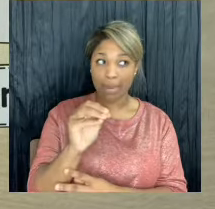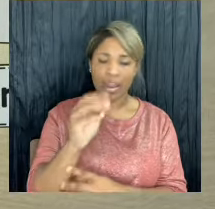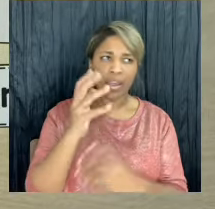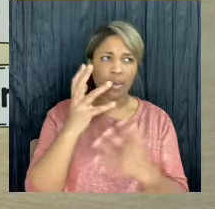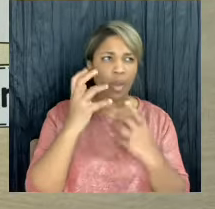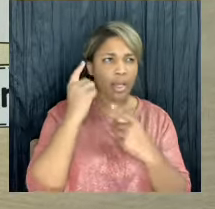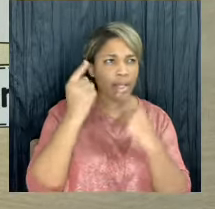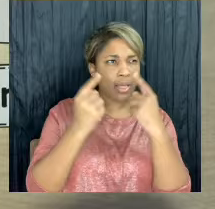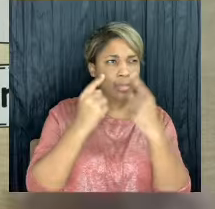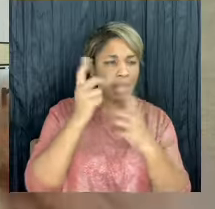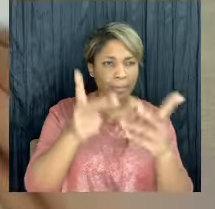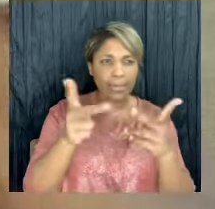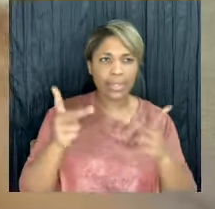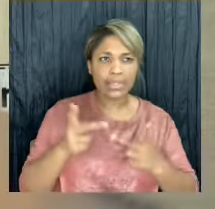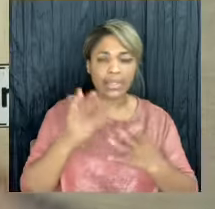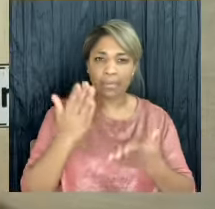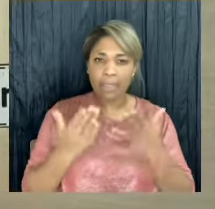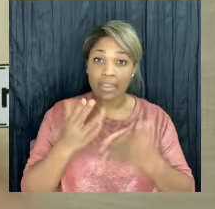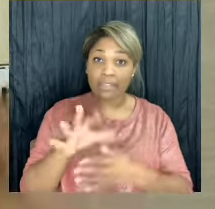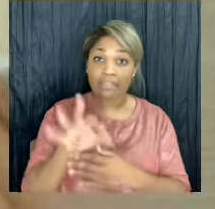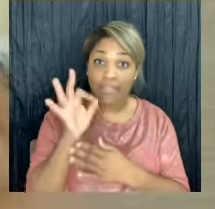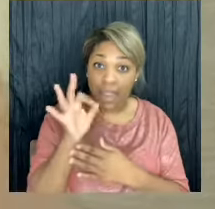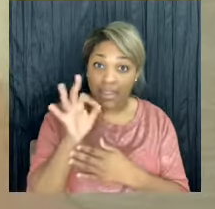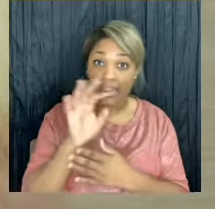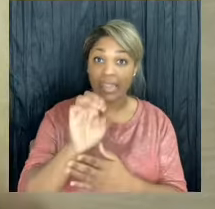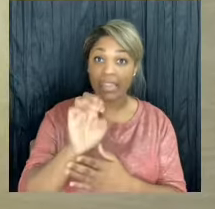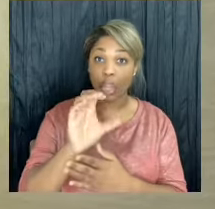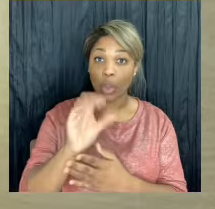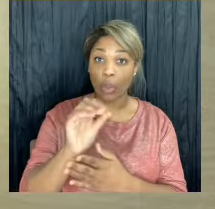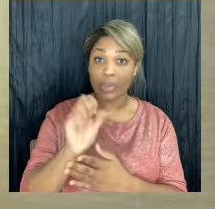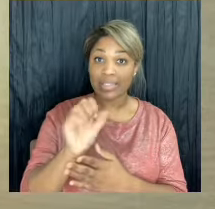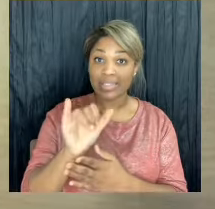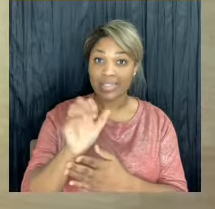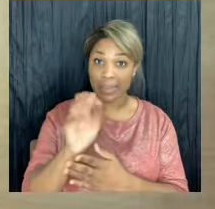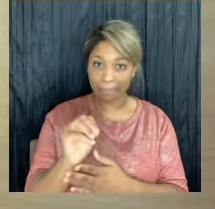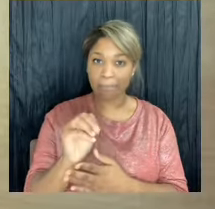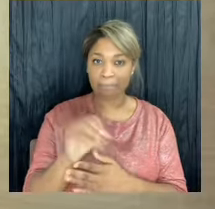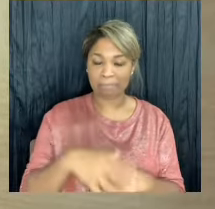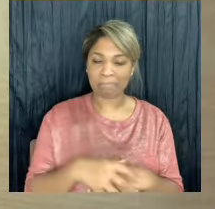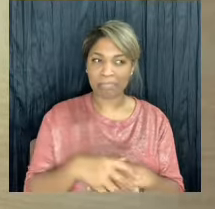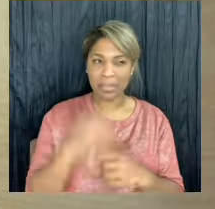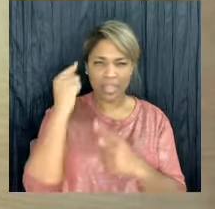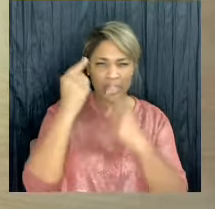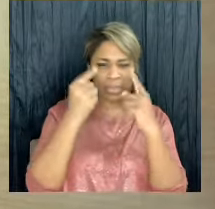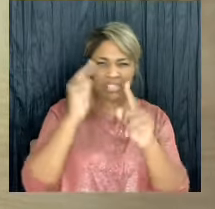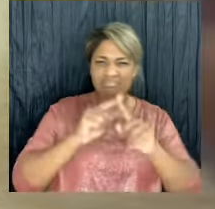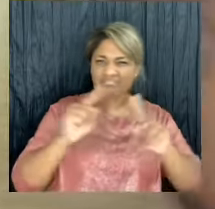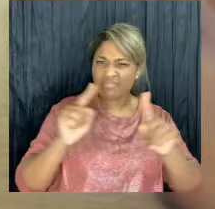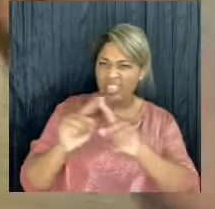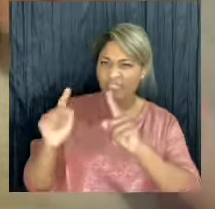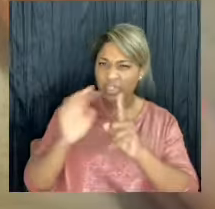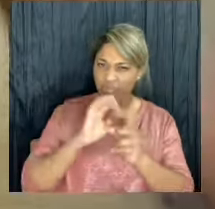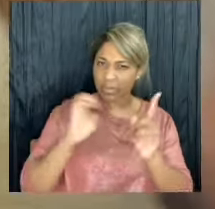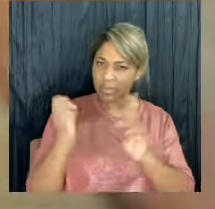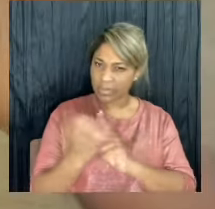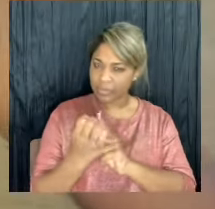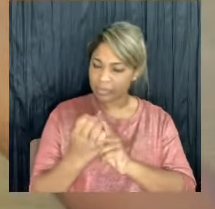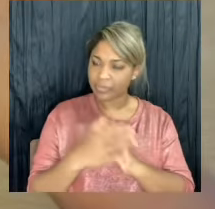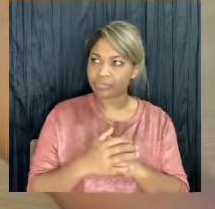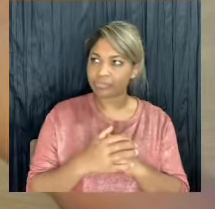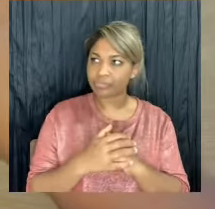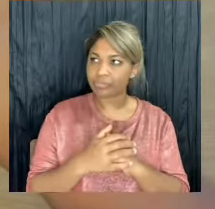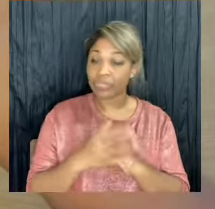might find an ecosystem. So I'm going to think about some different environments, and I'm going to think about